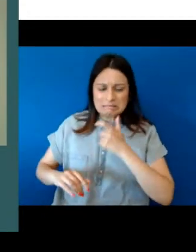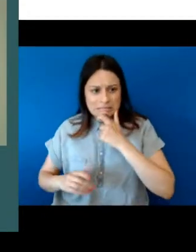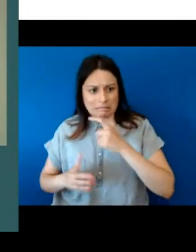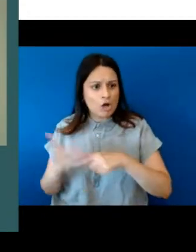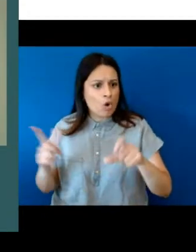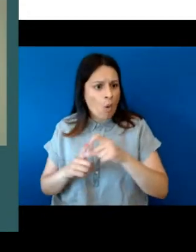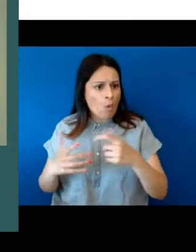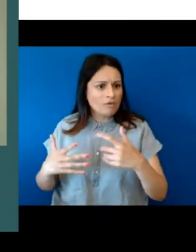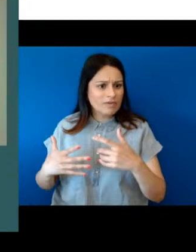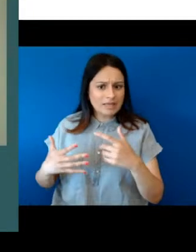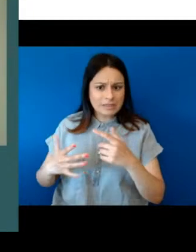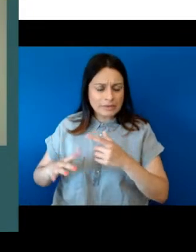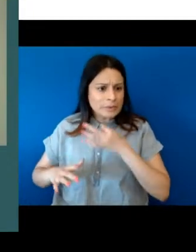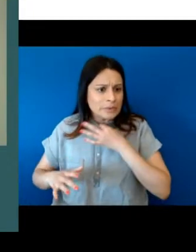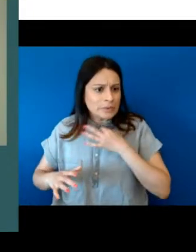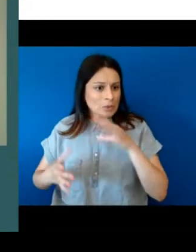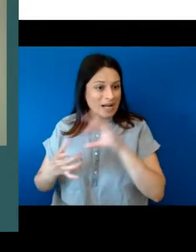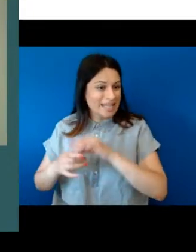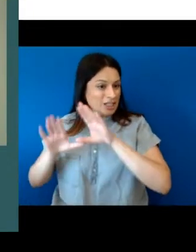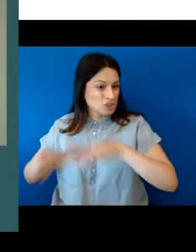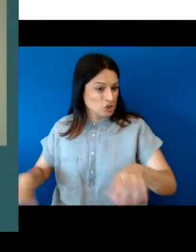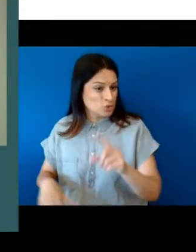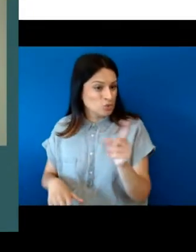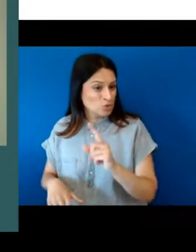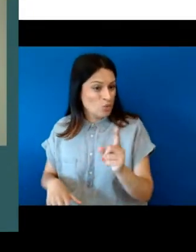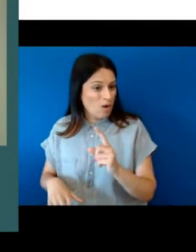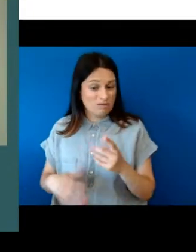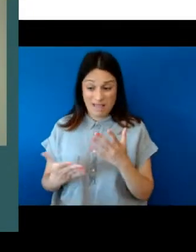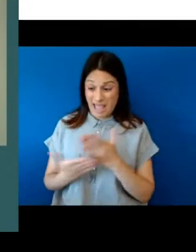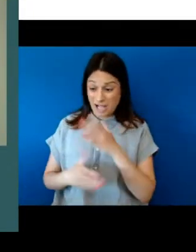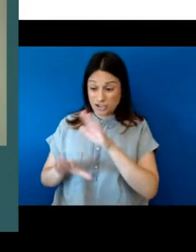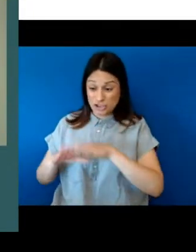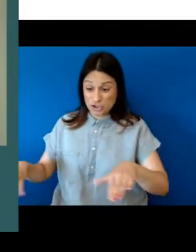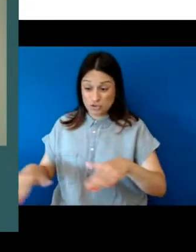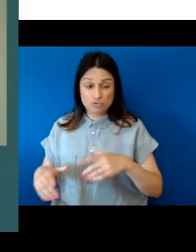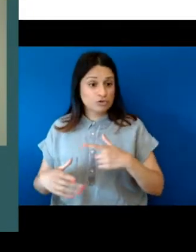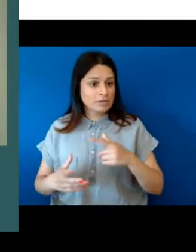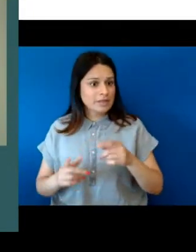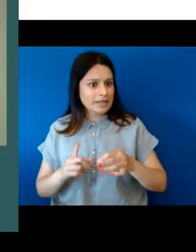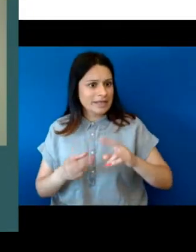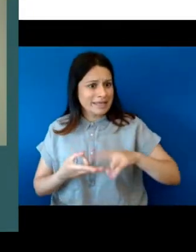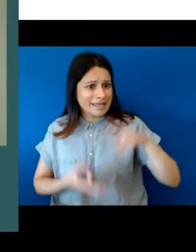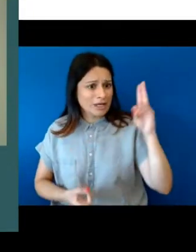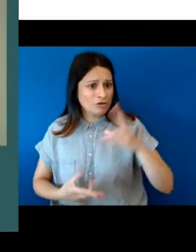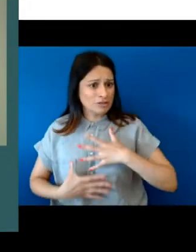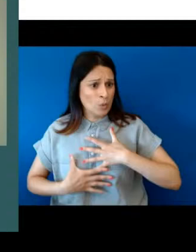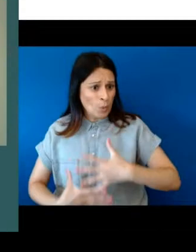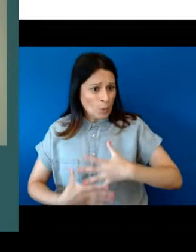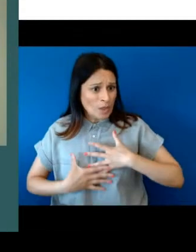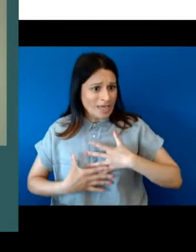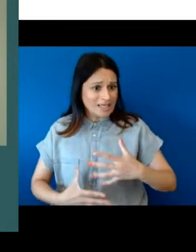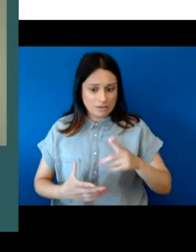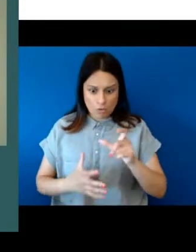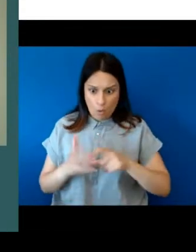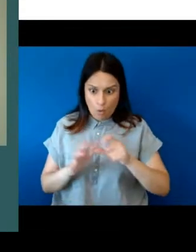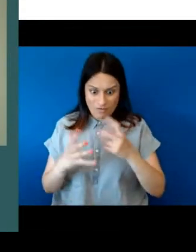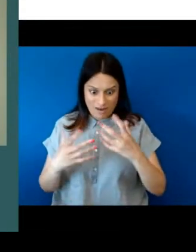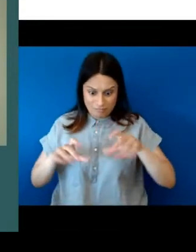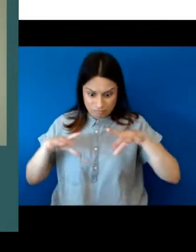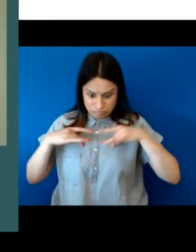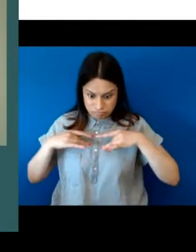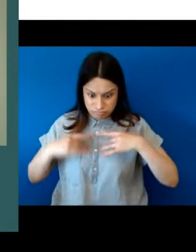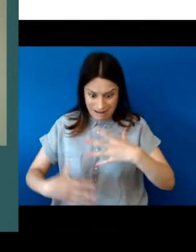But what we find is it is not causing any increase in wheezing. It's not a trigger factor for an asthma attack. But we are